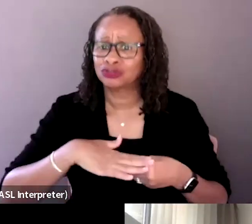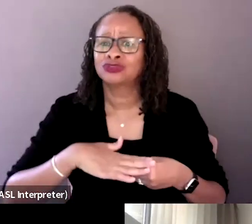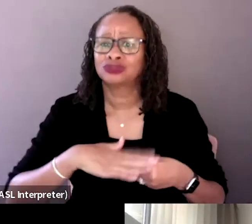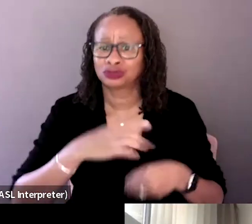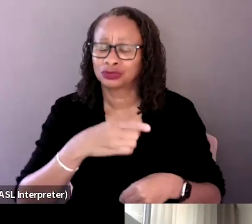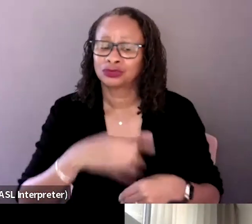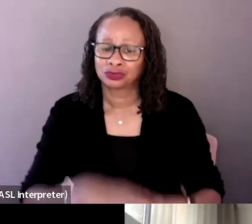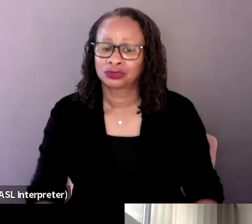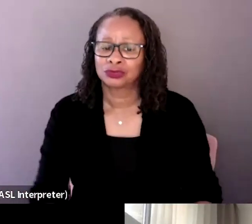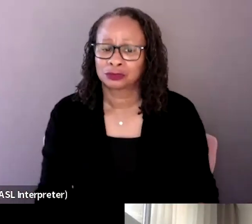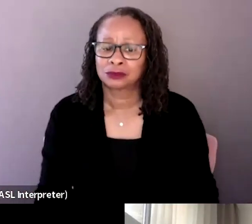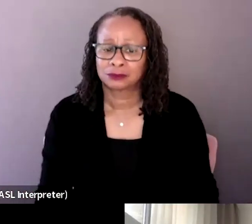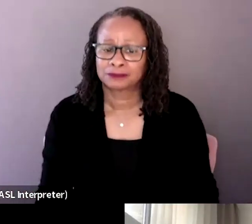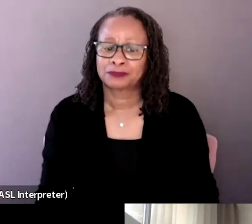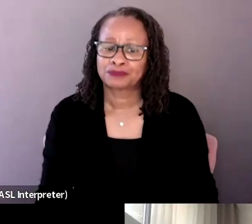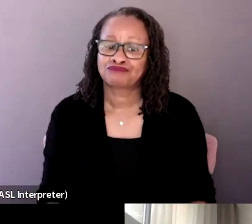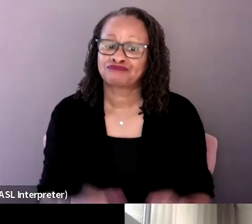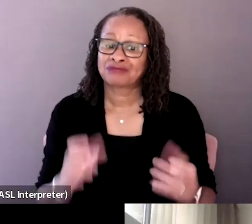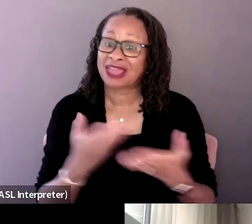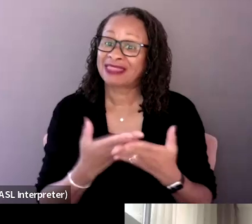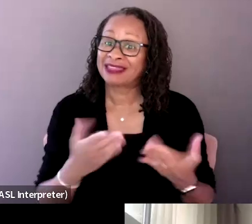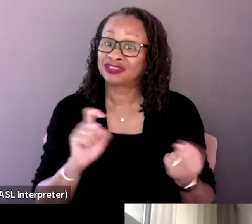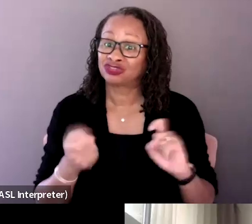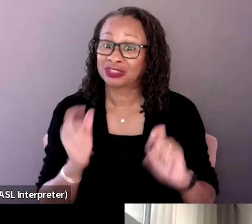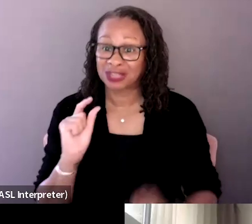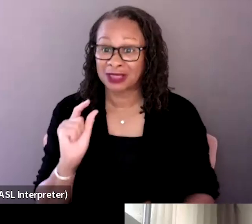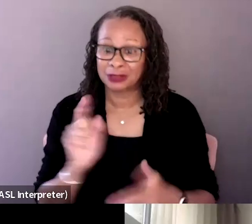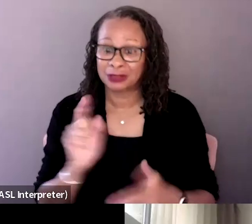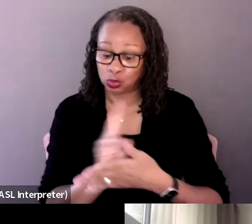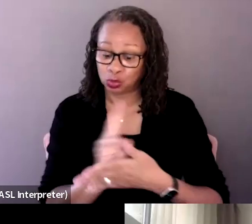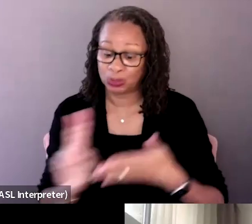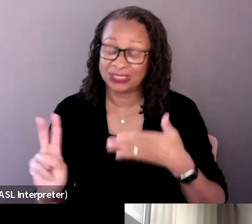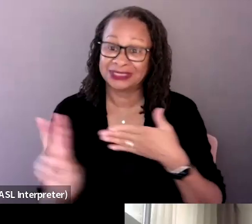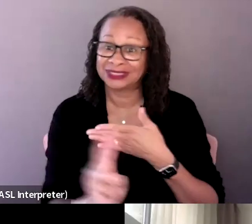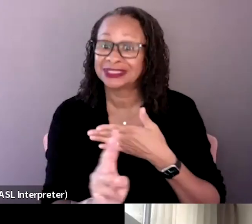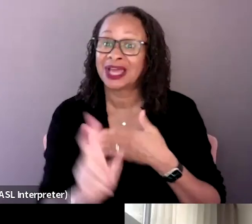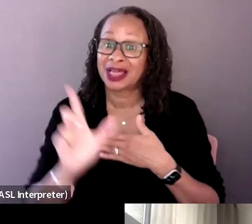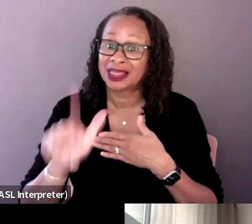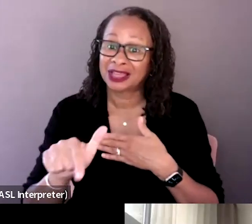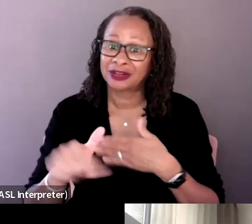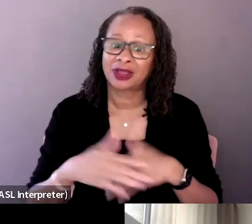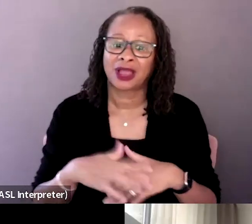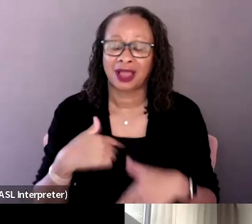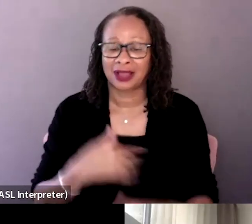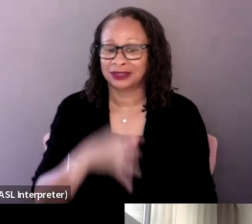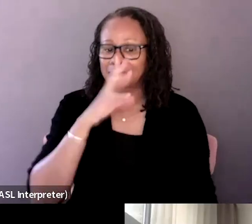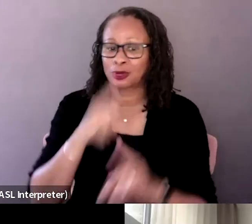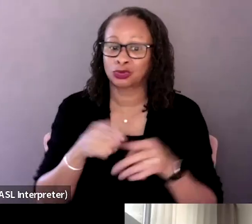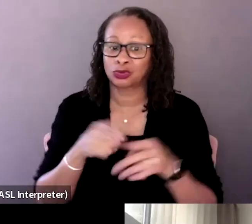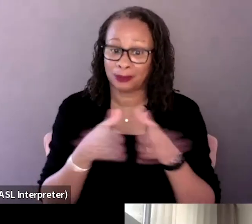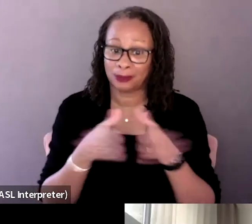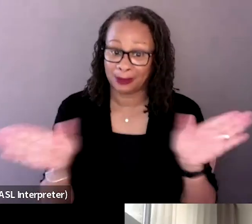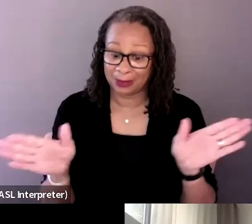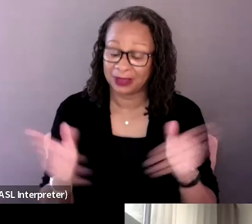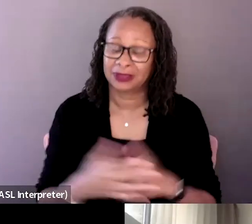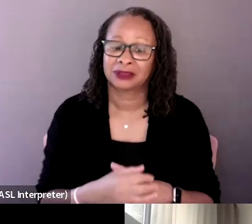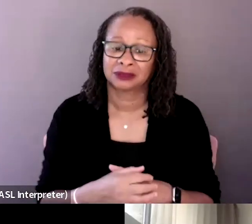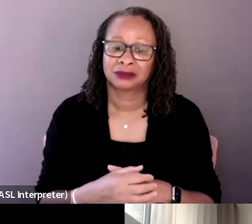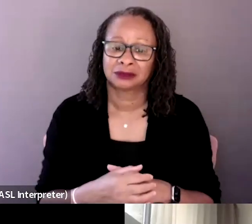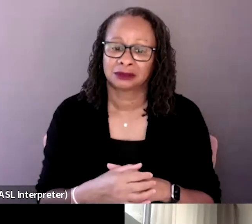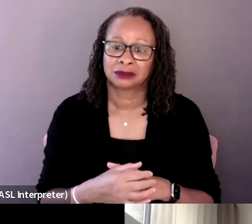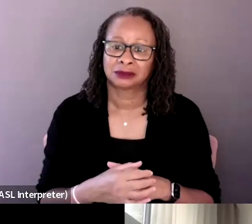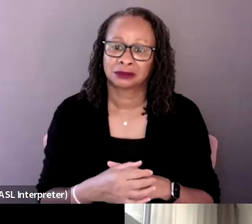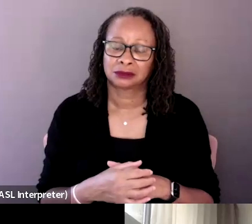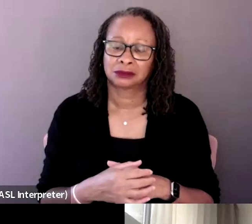and it changed a little bit. 2 weeks later, I spoke to public,